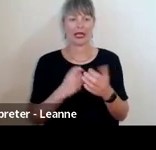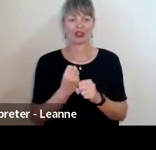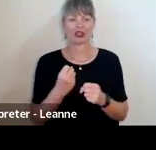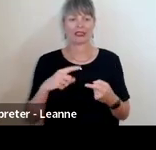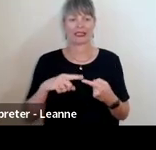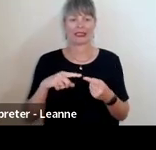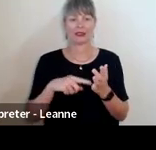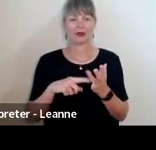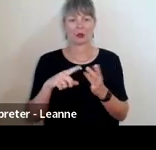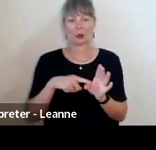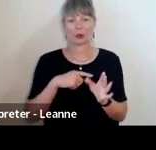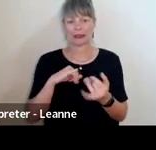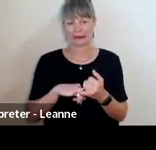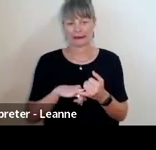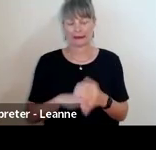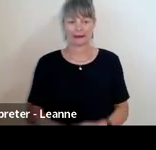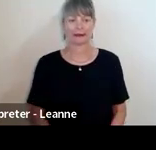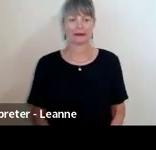ERGETOYS@gmail.com. Thanks.